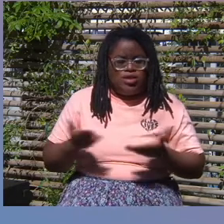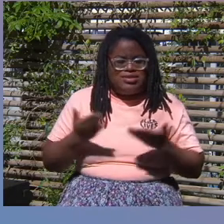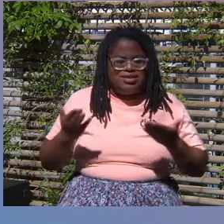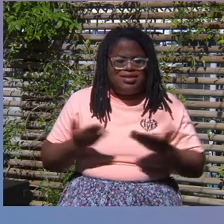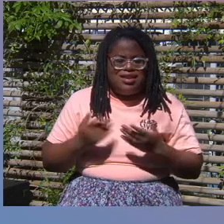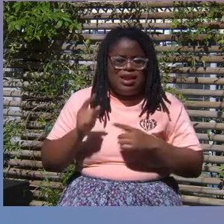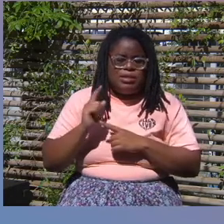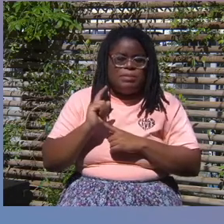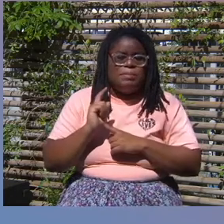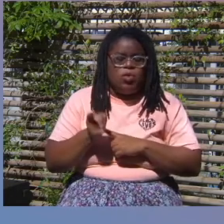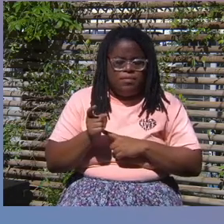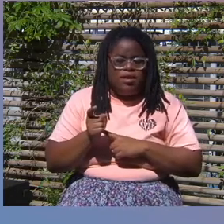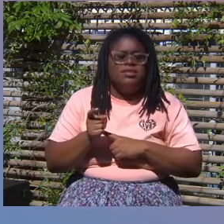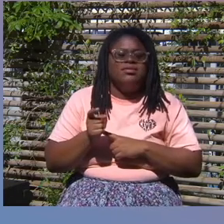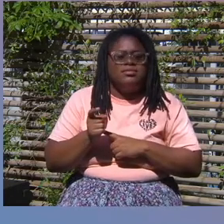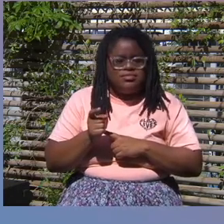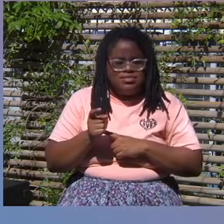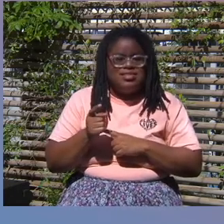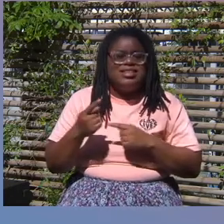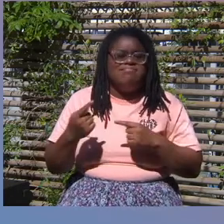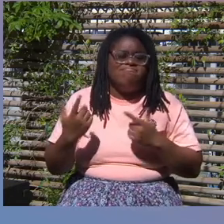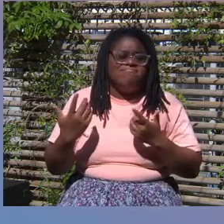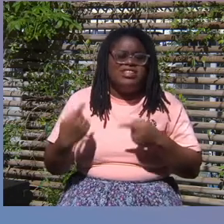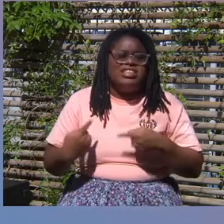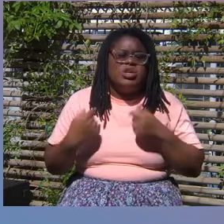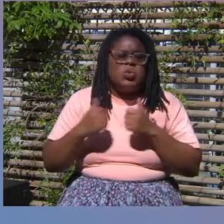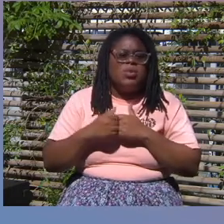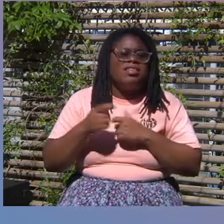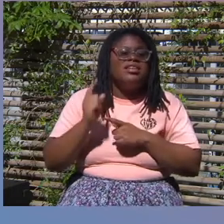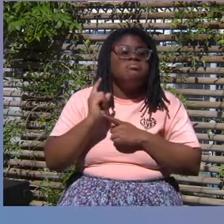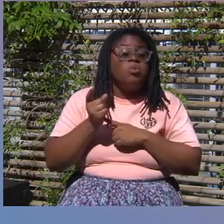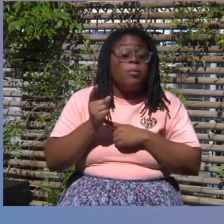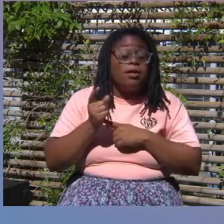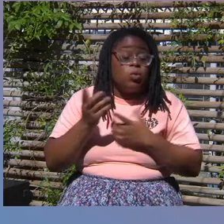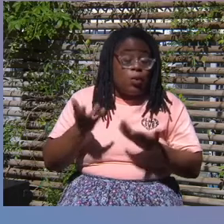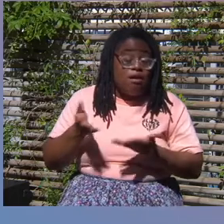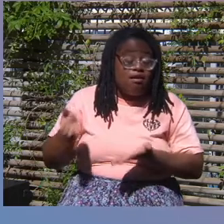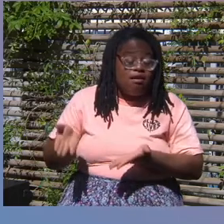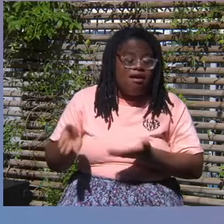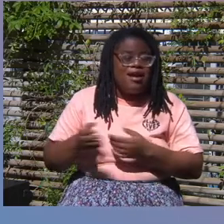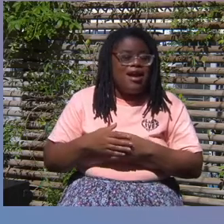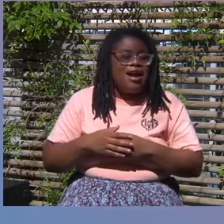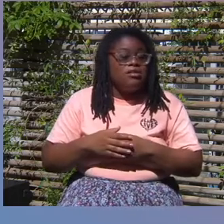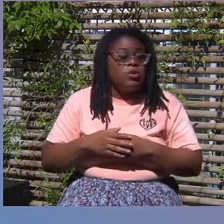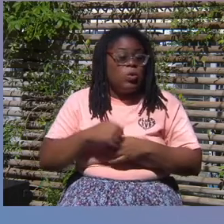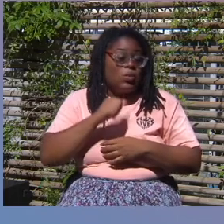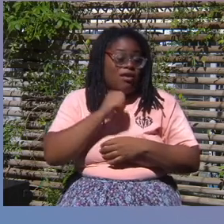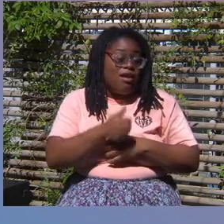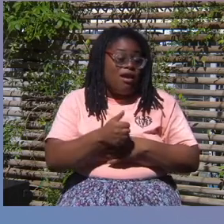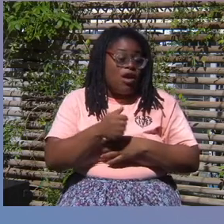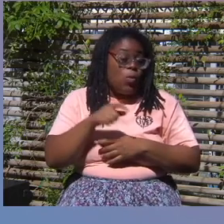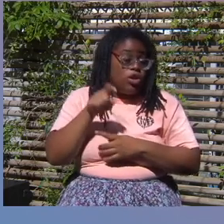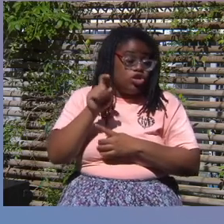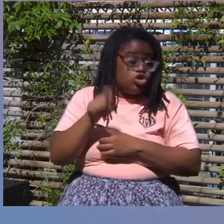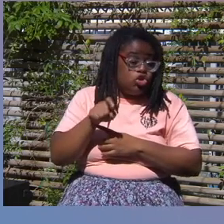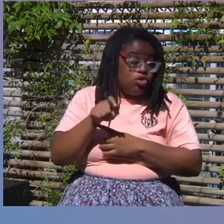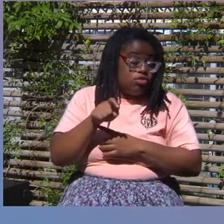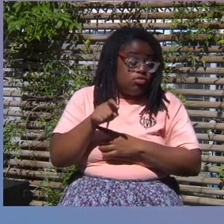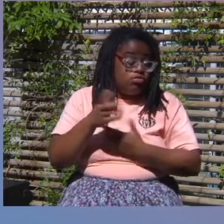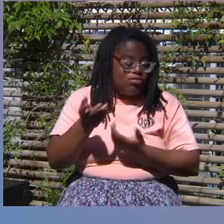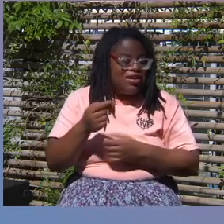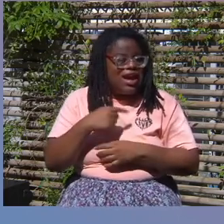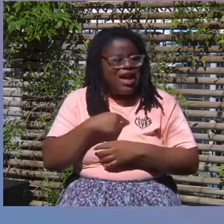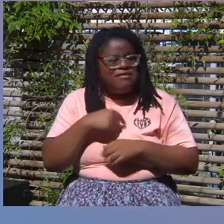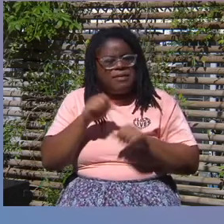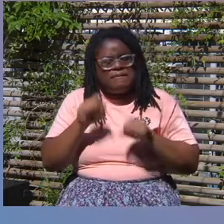in the moment and deal with what this moment is or is not and what it should be. I